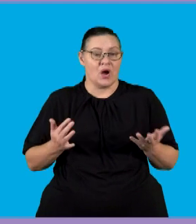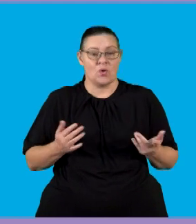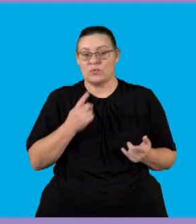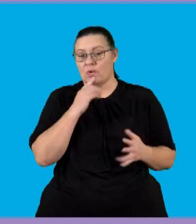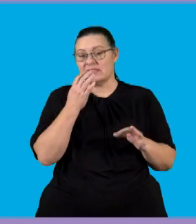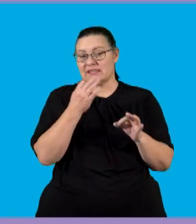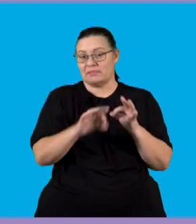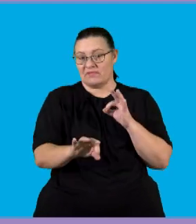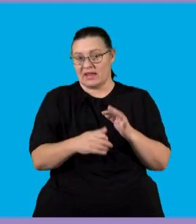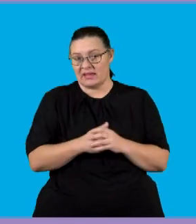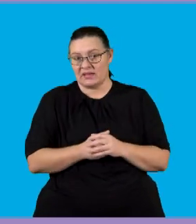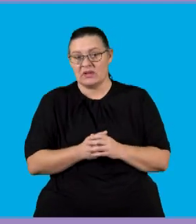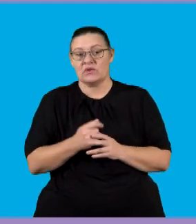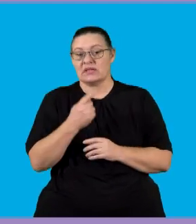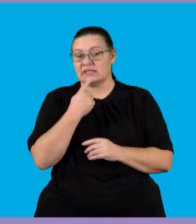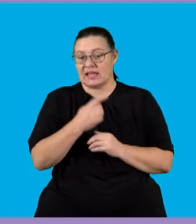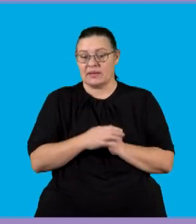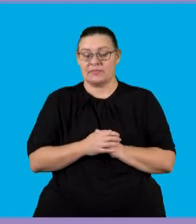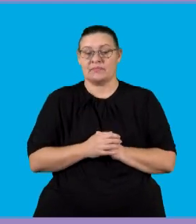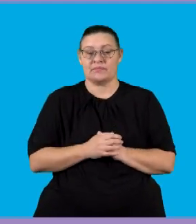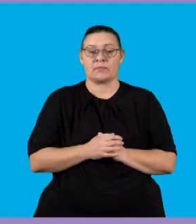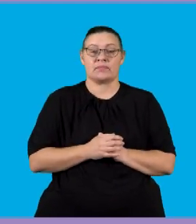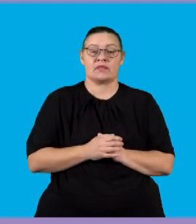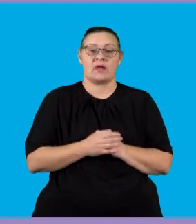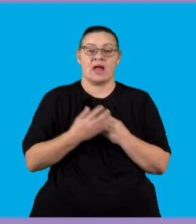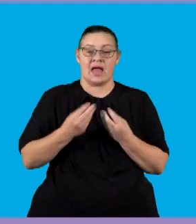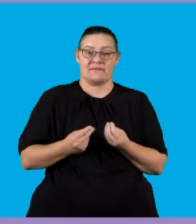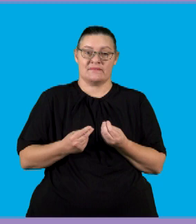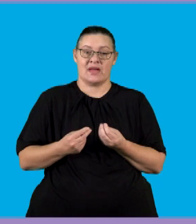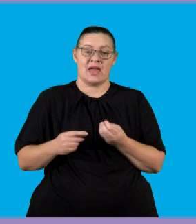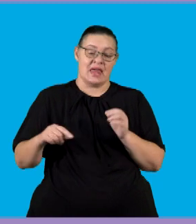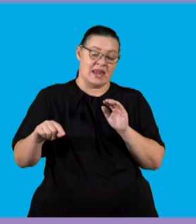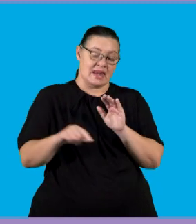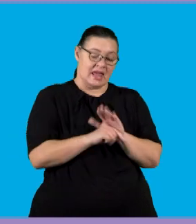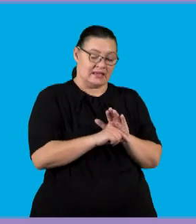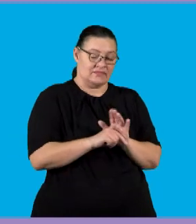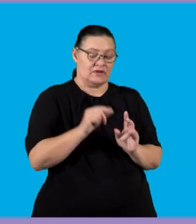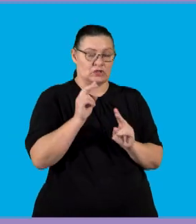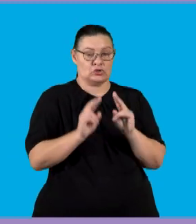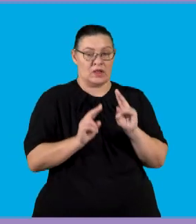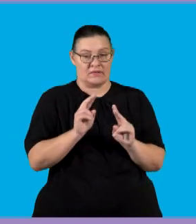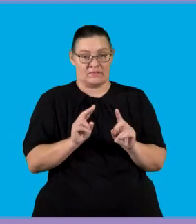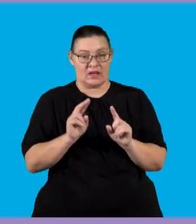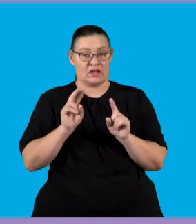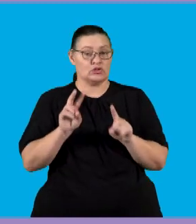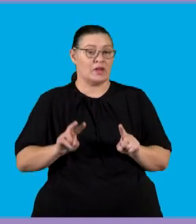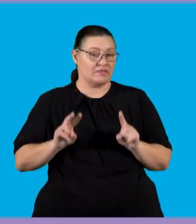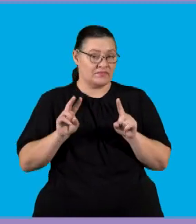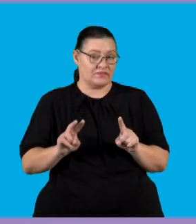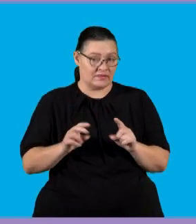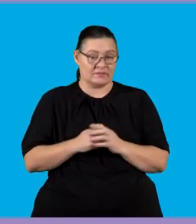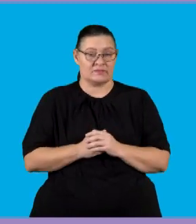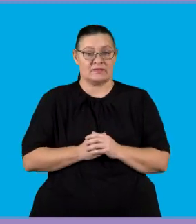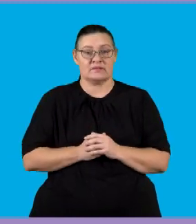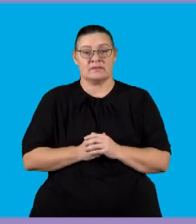we simplify that? So we can go now and say, okay, we have a negative 12